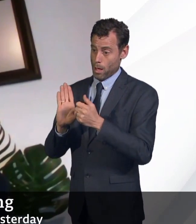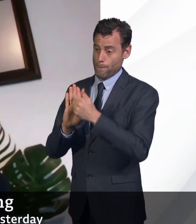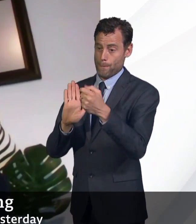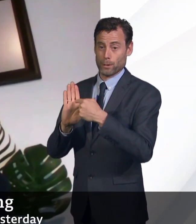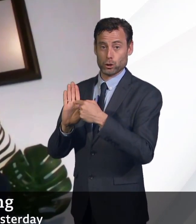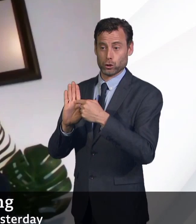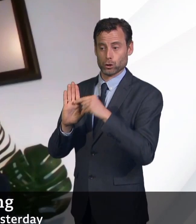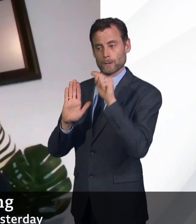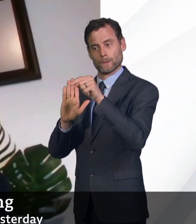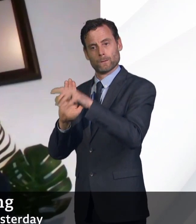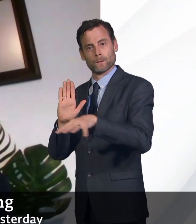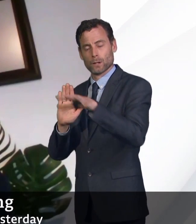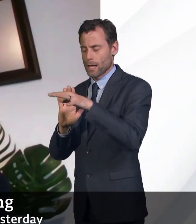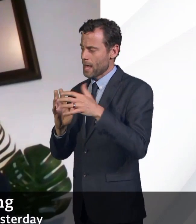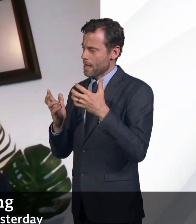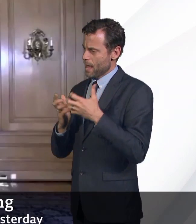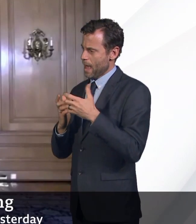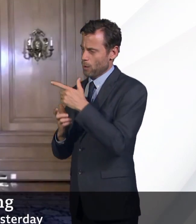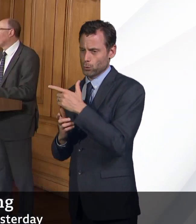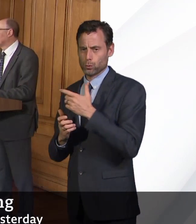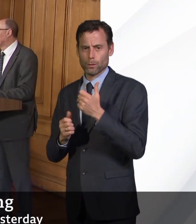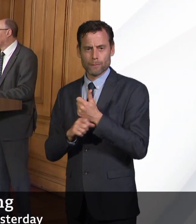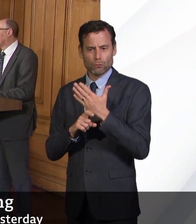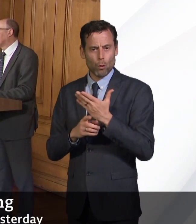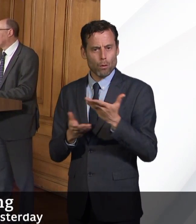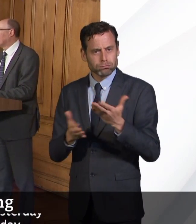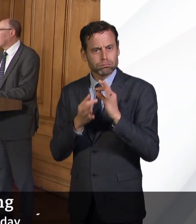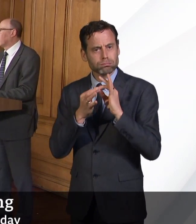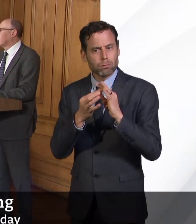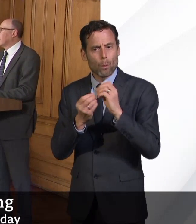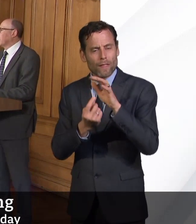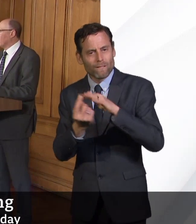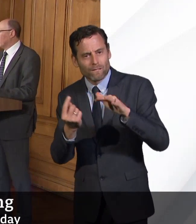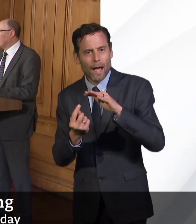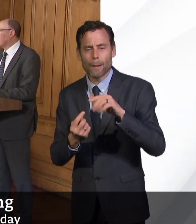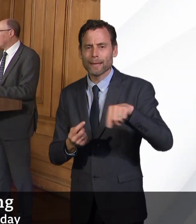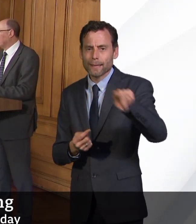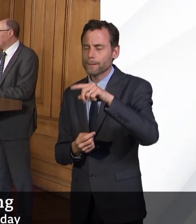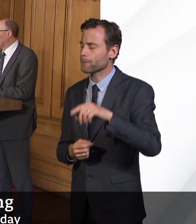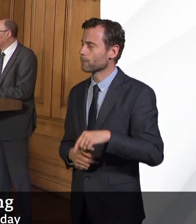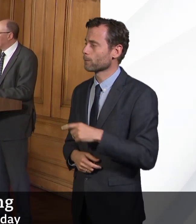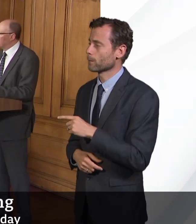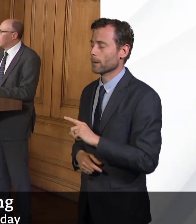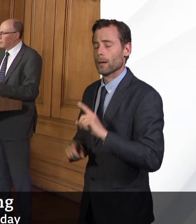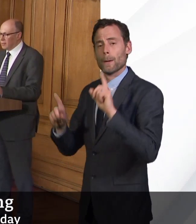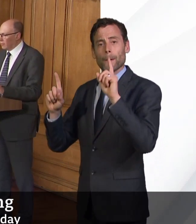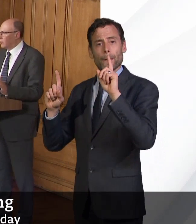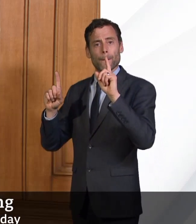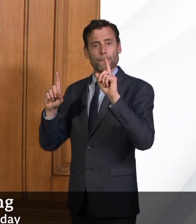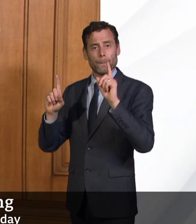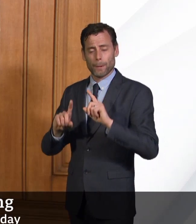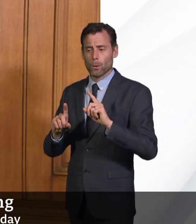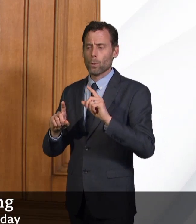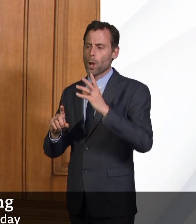to reassure families and loved ones? So you know, Sean, that people with learning disabilities and autism and